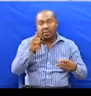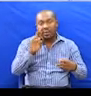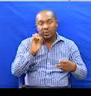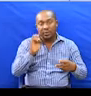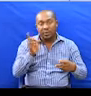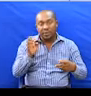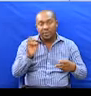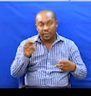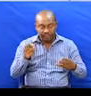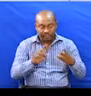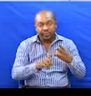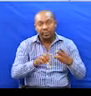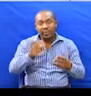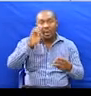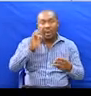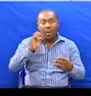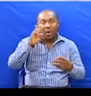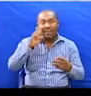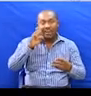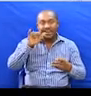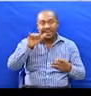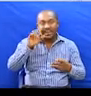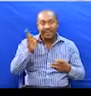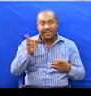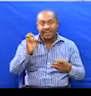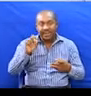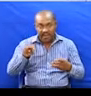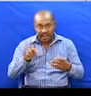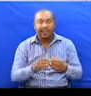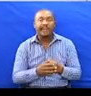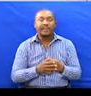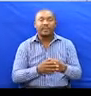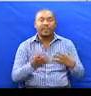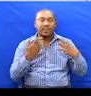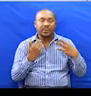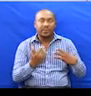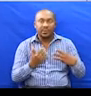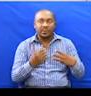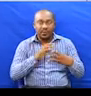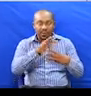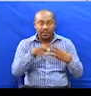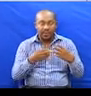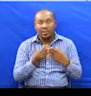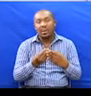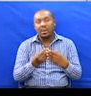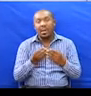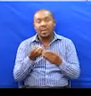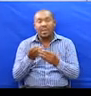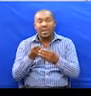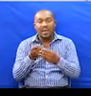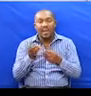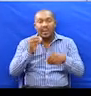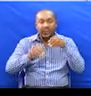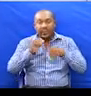The same as the component, or the same as the element that makes what? Carbohydrate. But the only difference